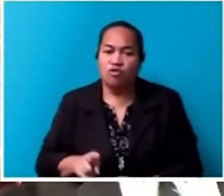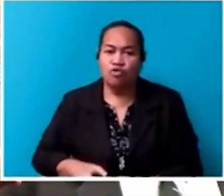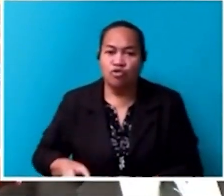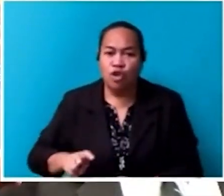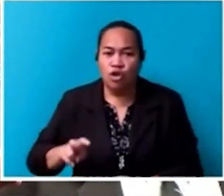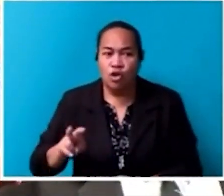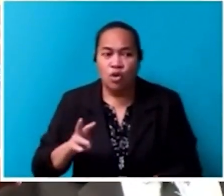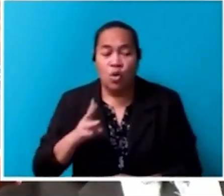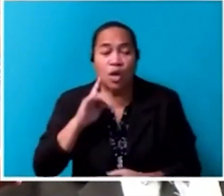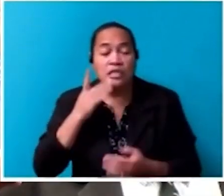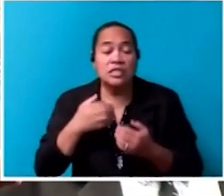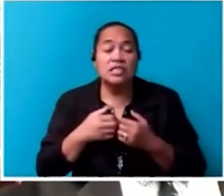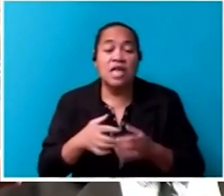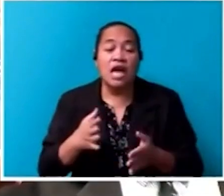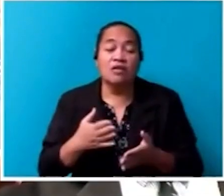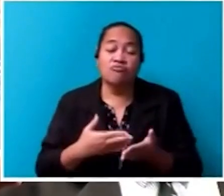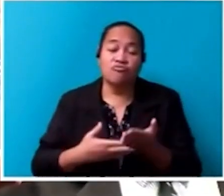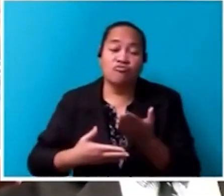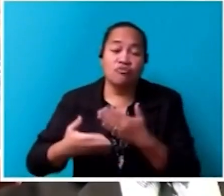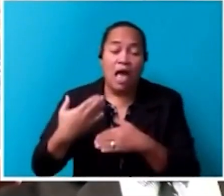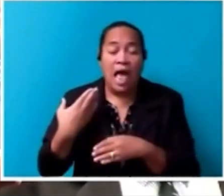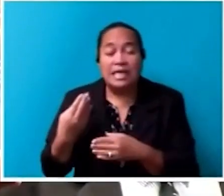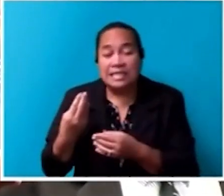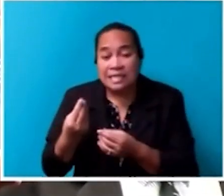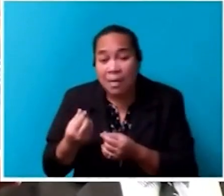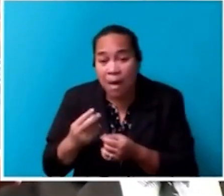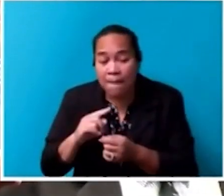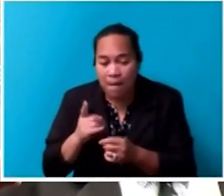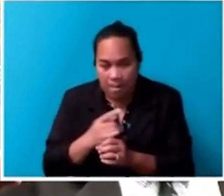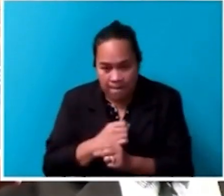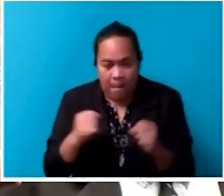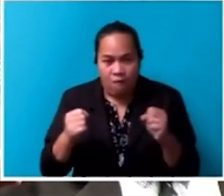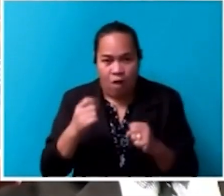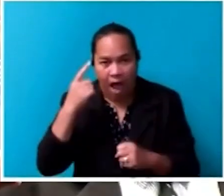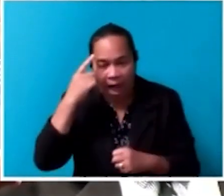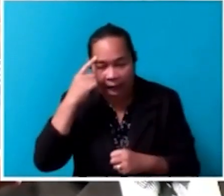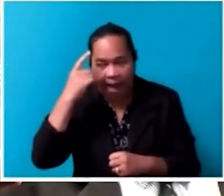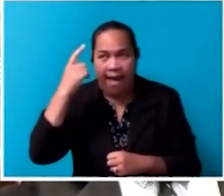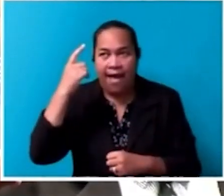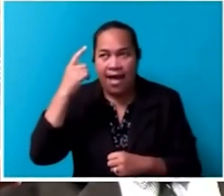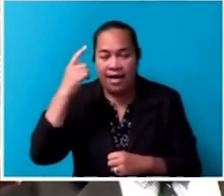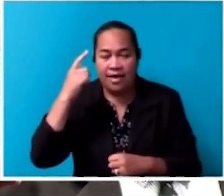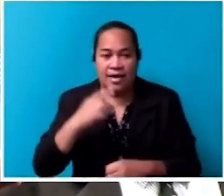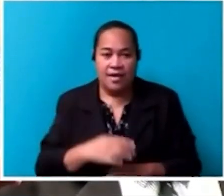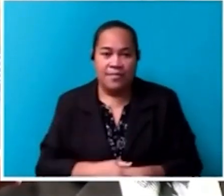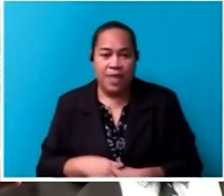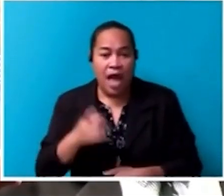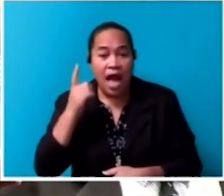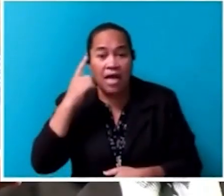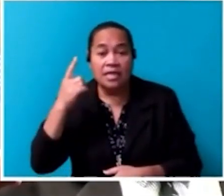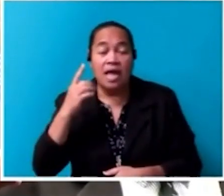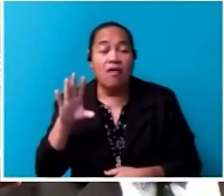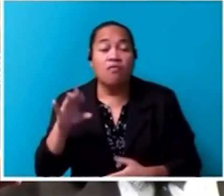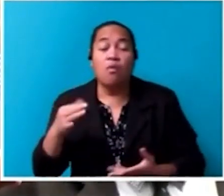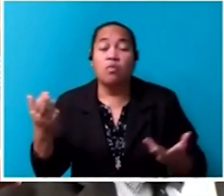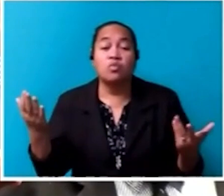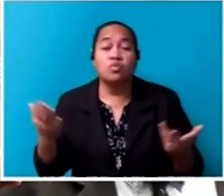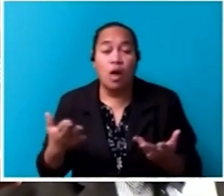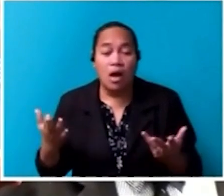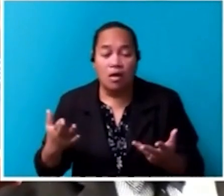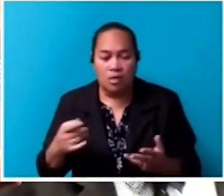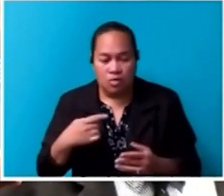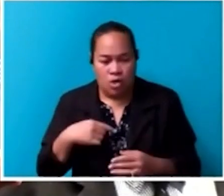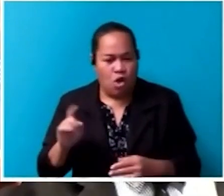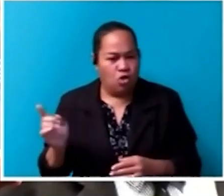began with a simple yet powerful idea. An idea birthed from a